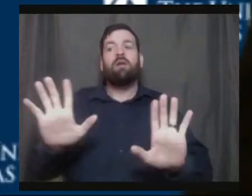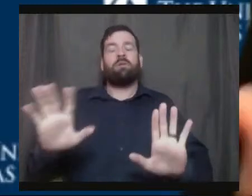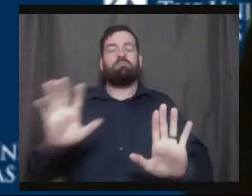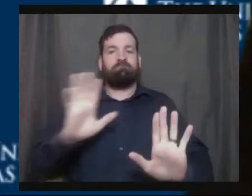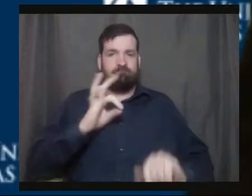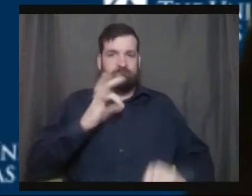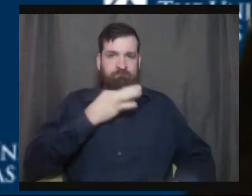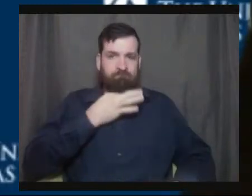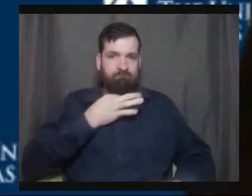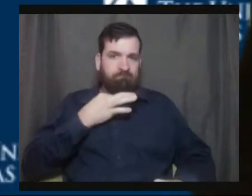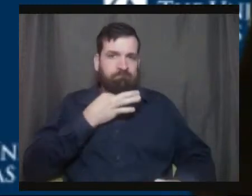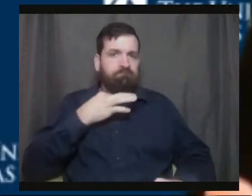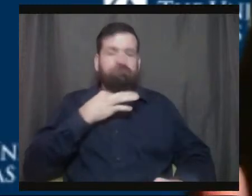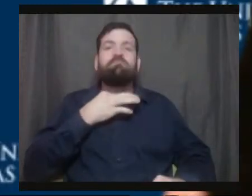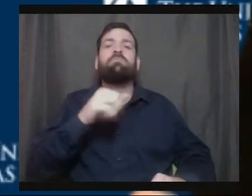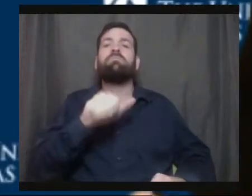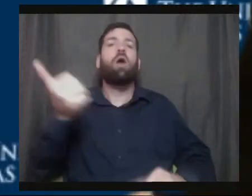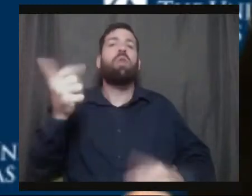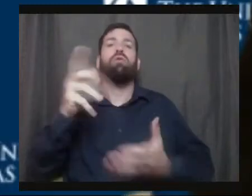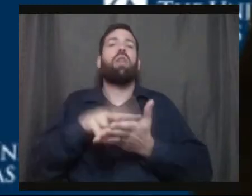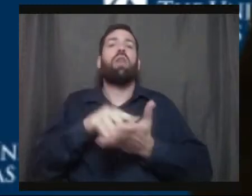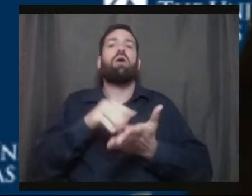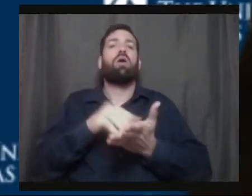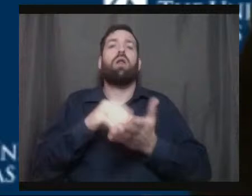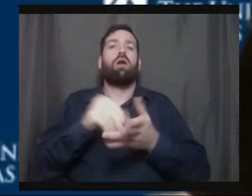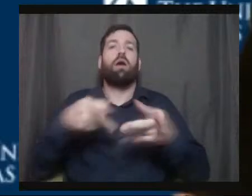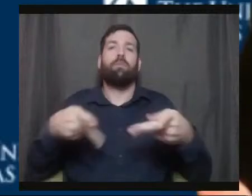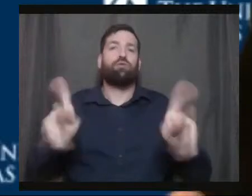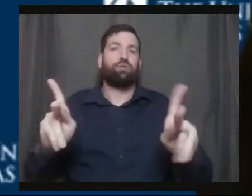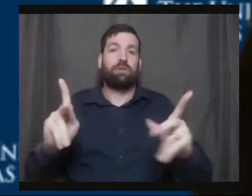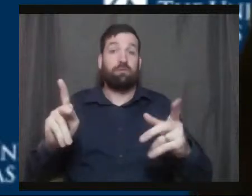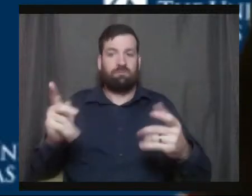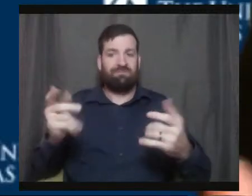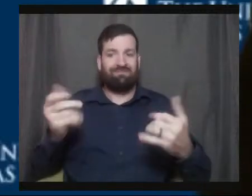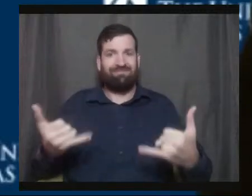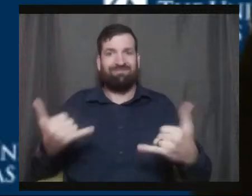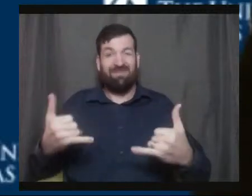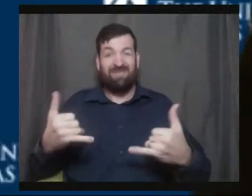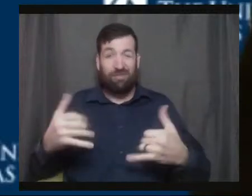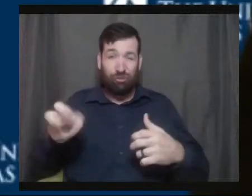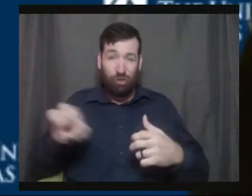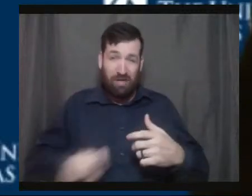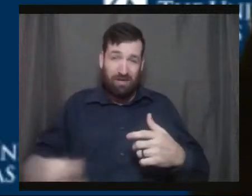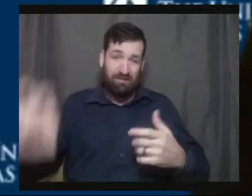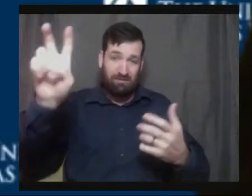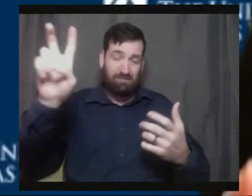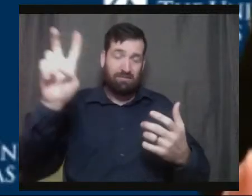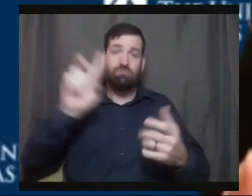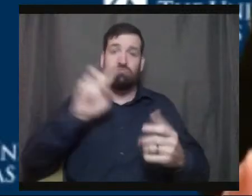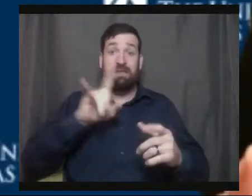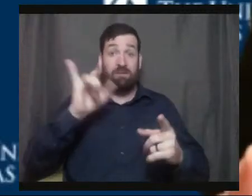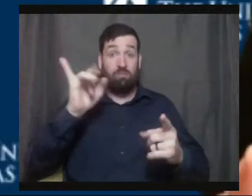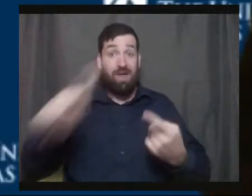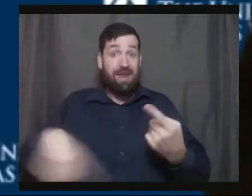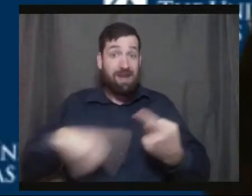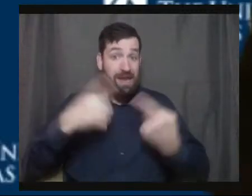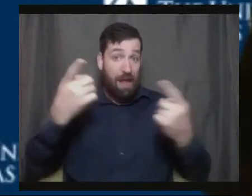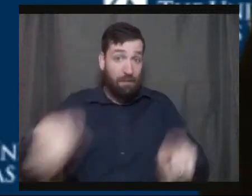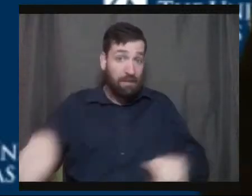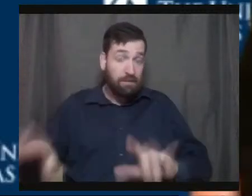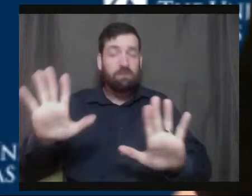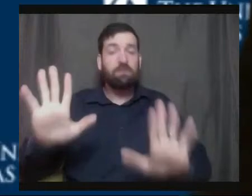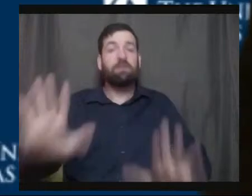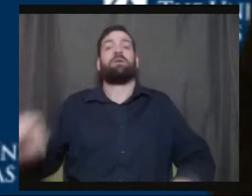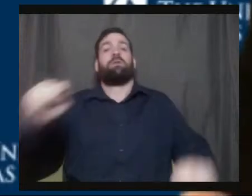as just another learning opportunity in life and in this journey. And when those things happen, really sitting back and trying to figure out, okay,